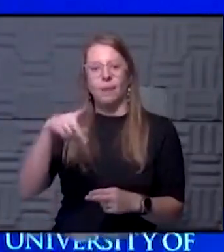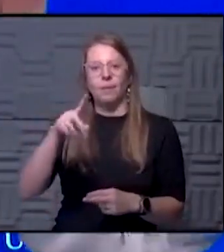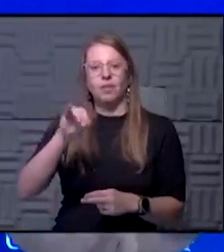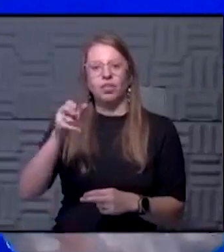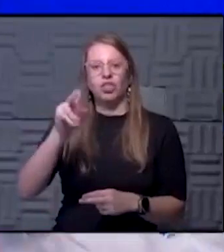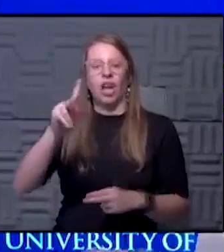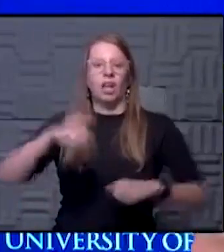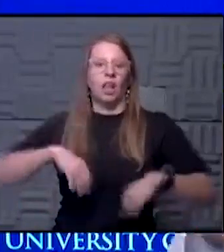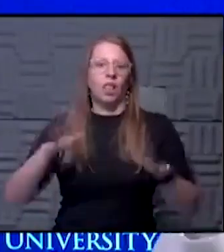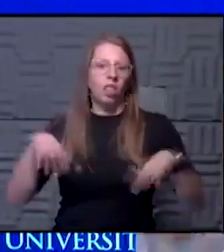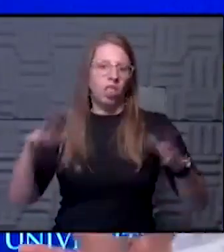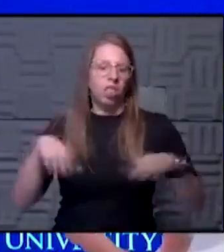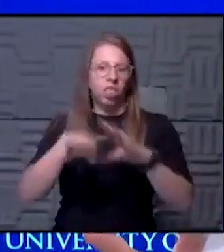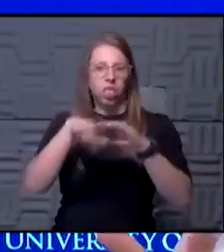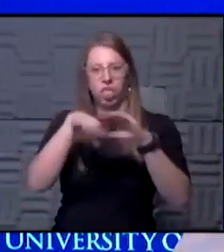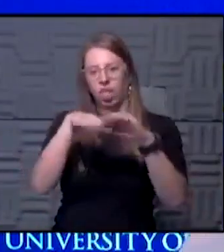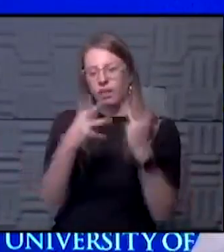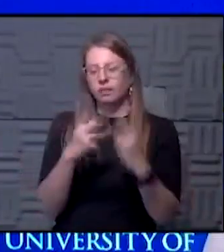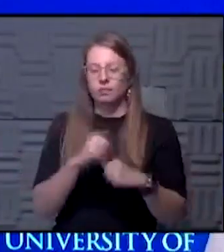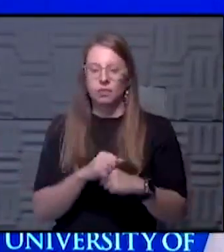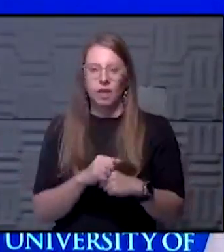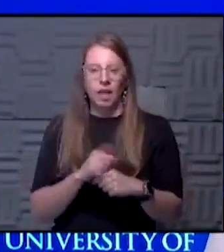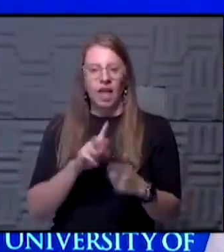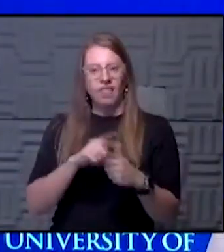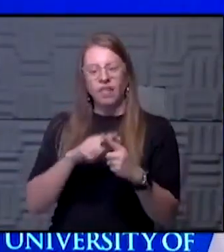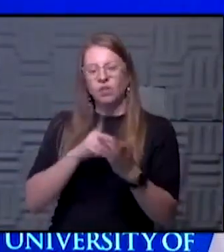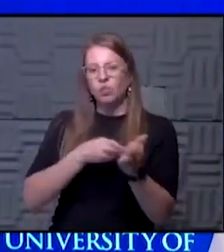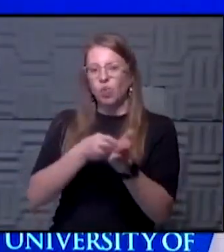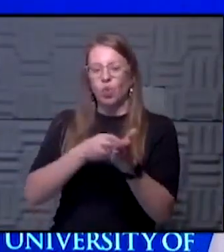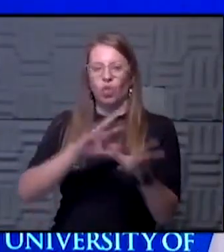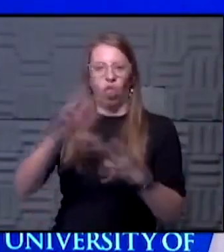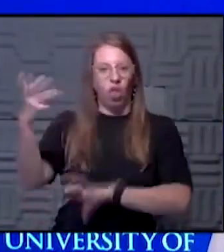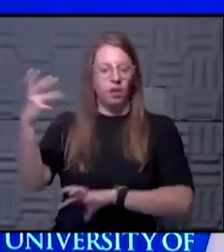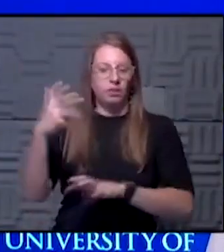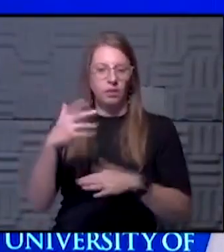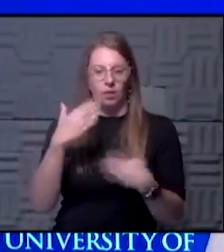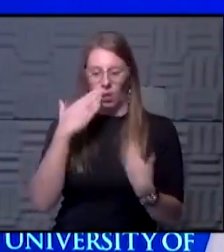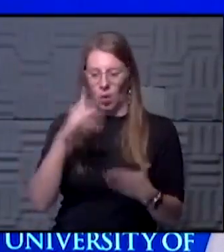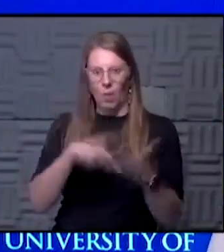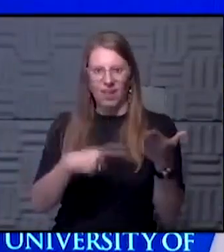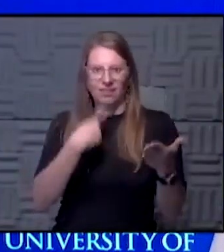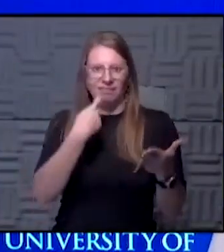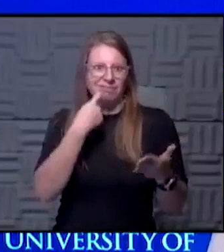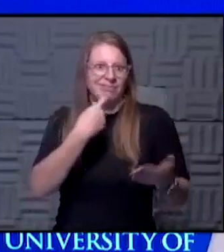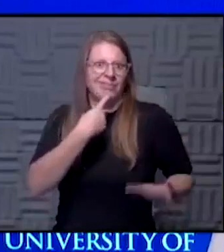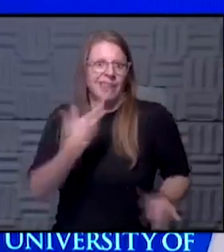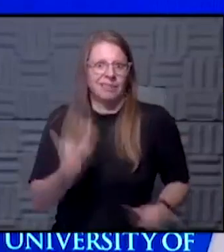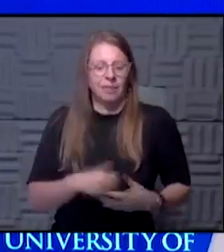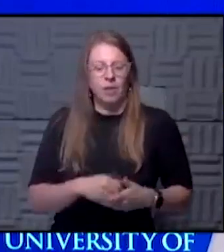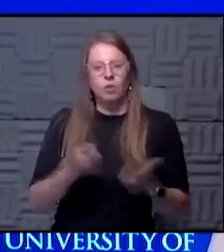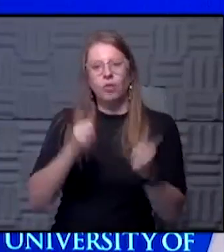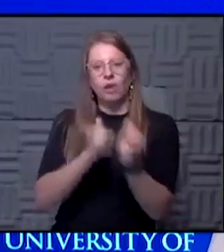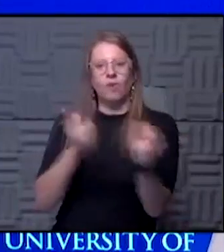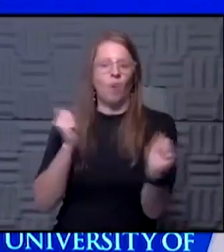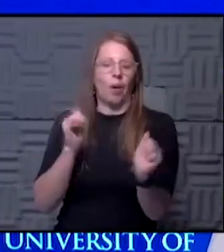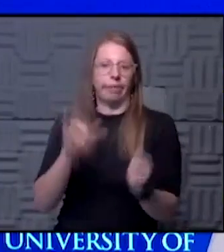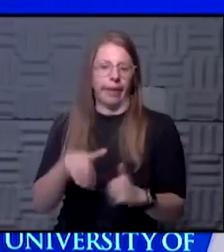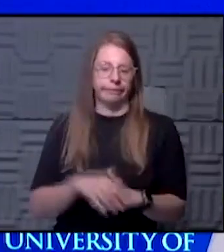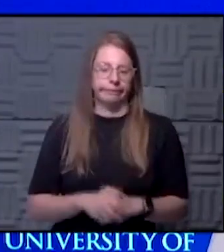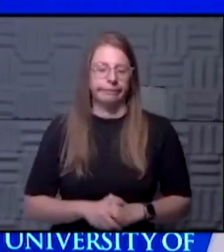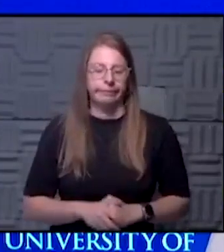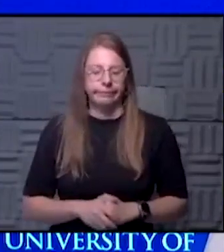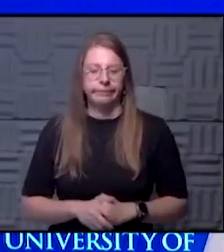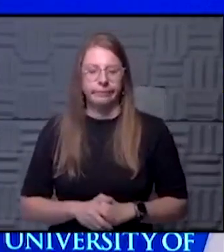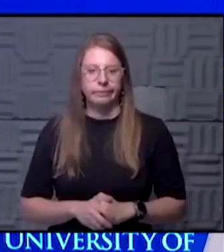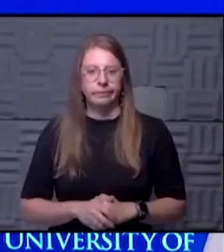flap your arms and you jack with the truth, and pretty soon you don't know what you just said. And we try to avoid the flapjack scenario